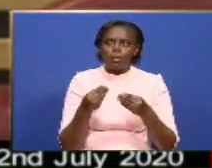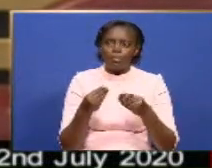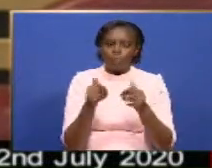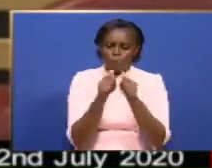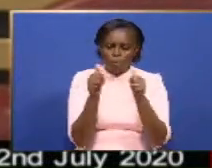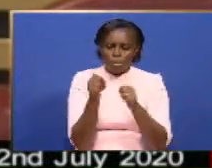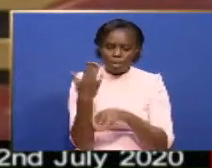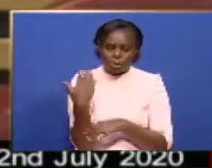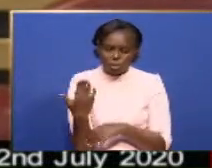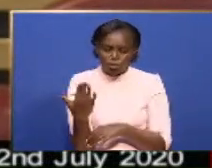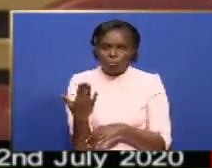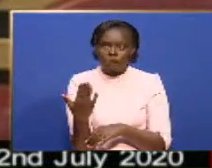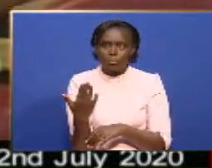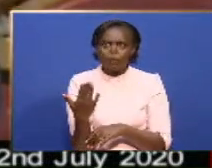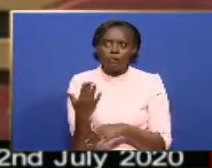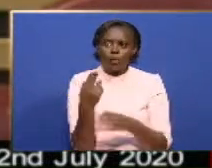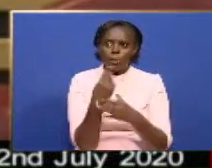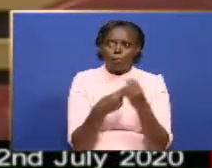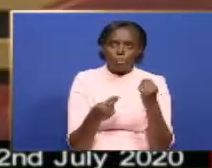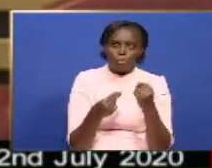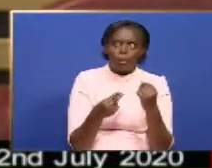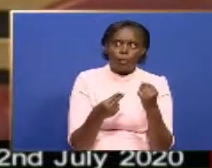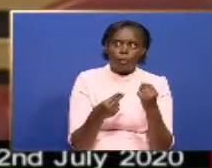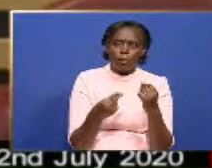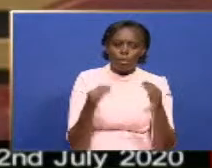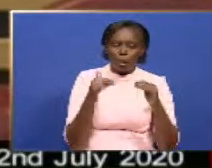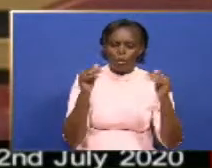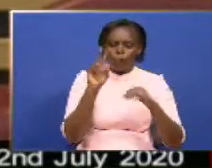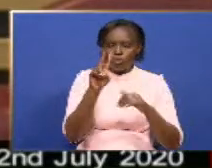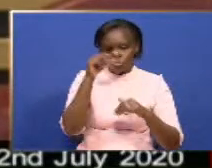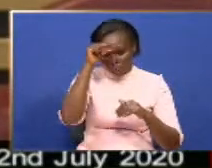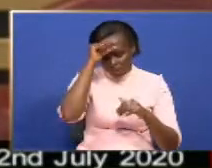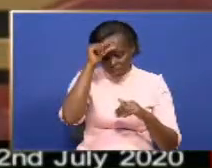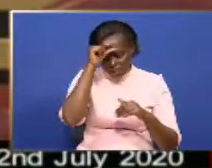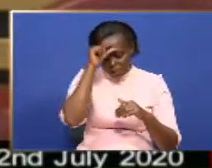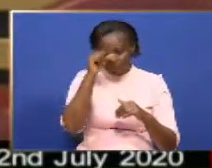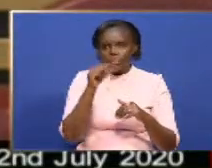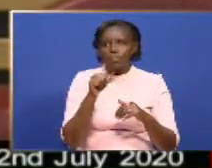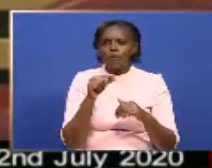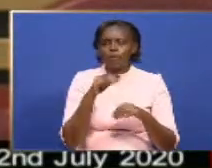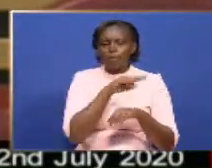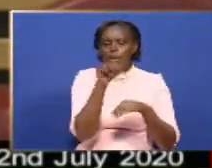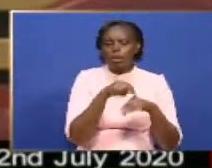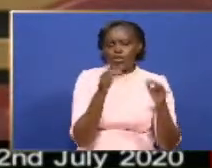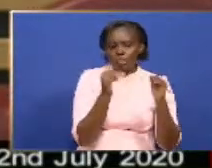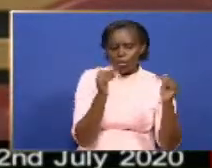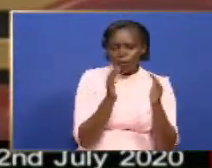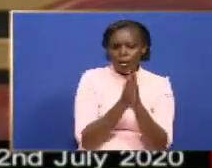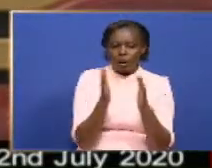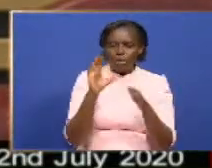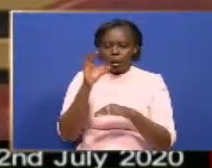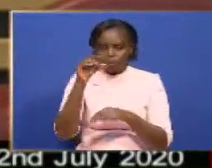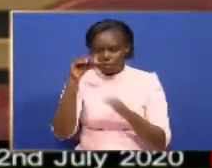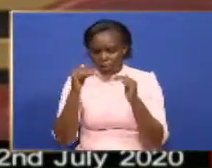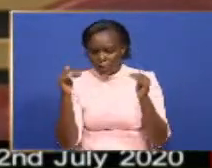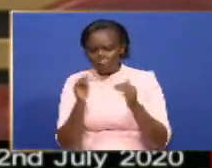proper documentations, both at the two levels of government, at the national level and at the county